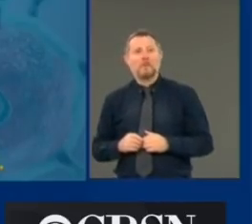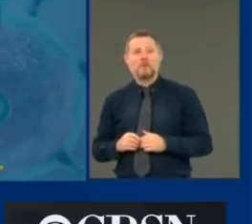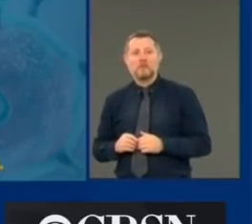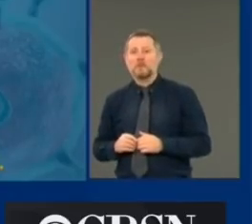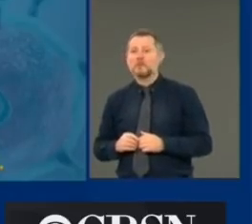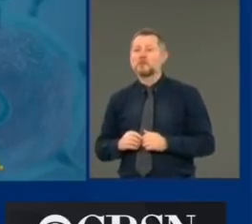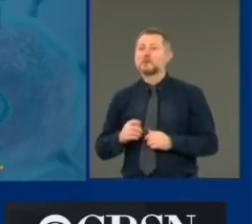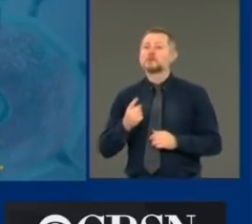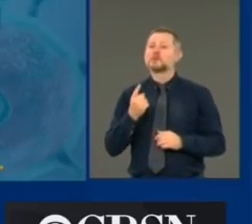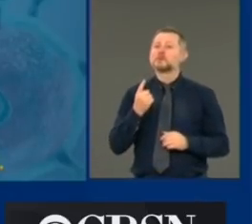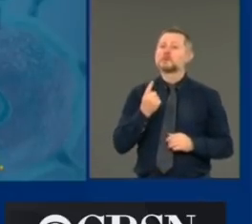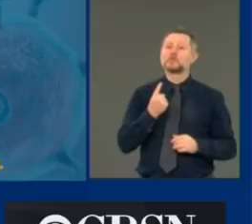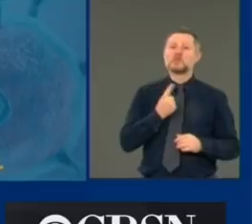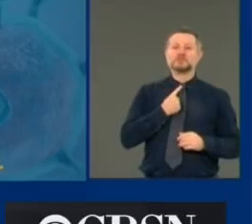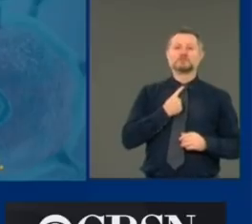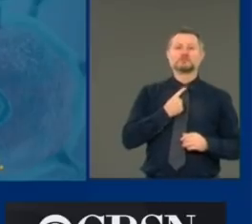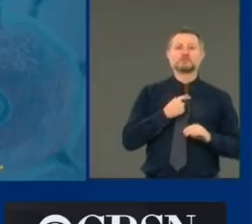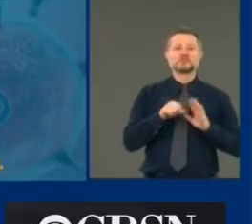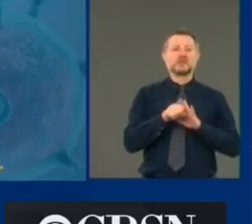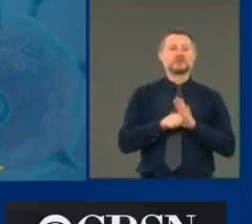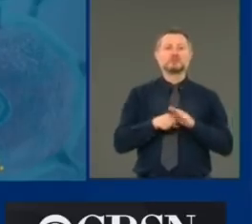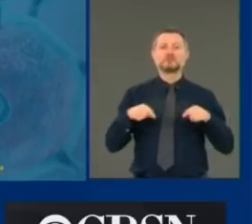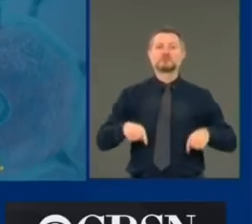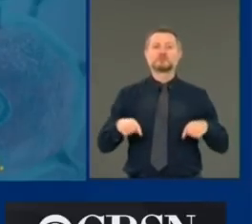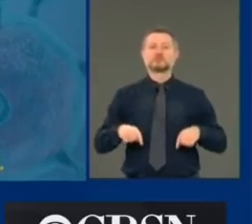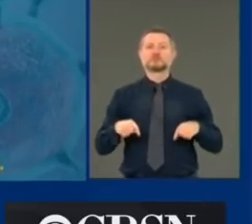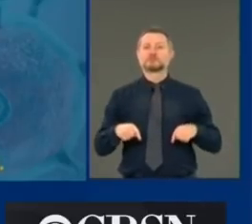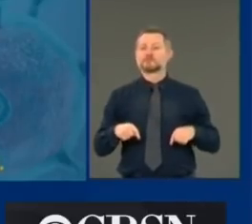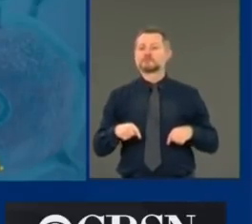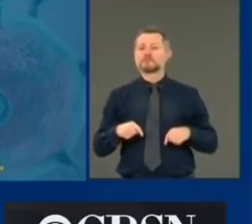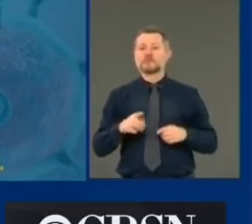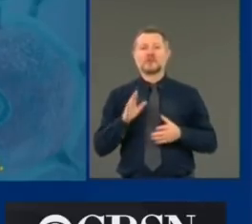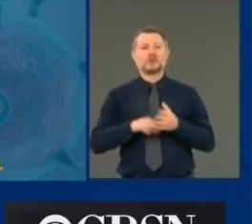That is anomalous to the rest of the nation.